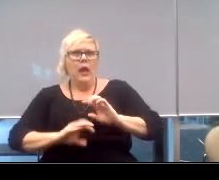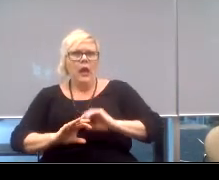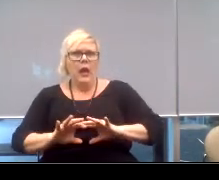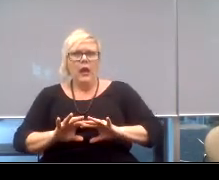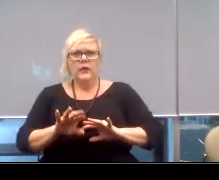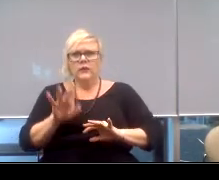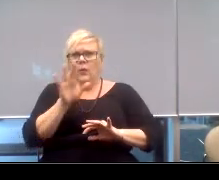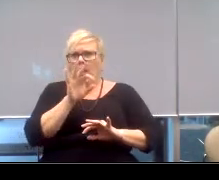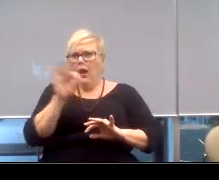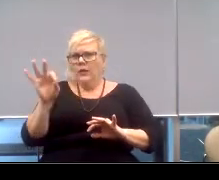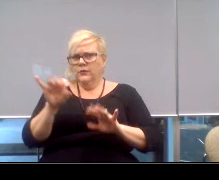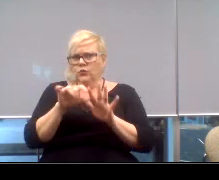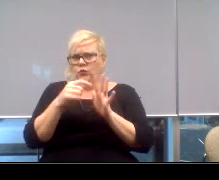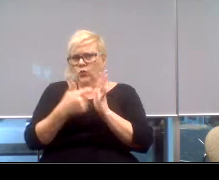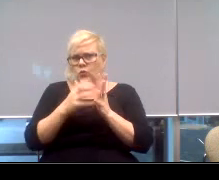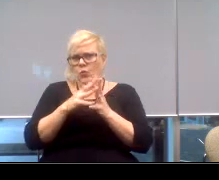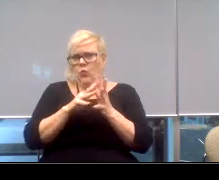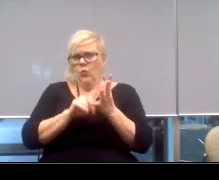Walker. Some